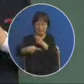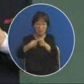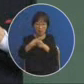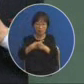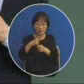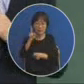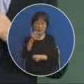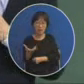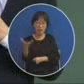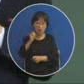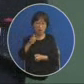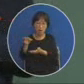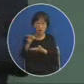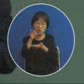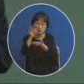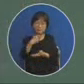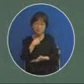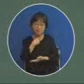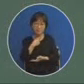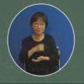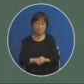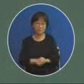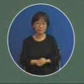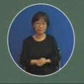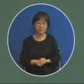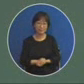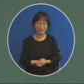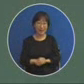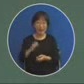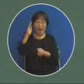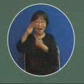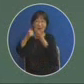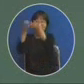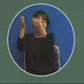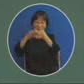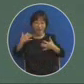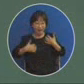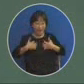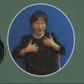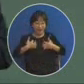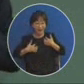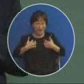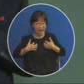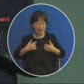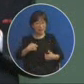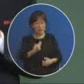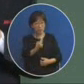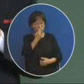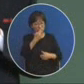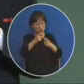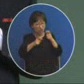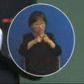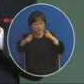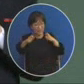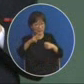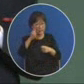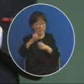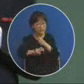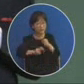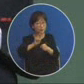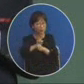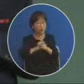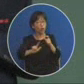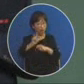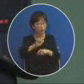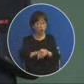on all of my other expenses, shouldn't I give about 100 million won a year in offering for this? And perhaps God